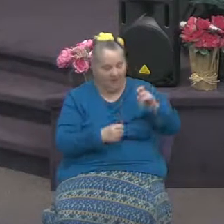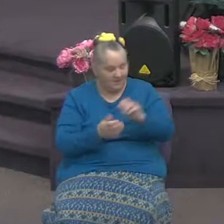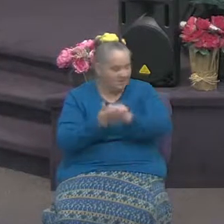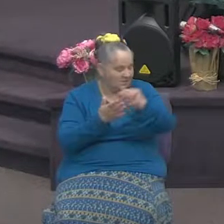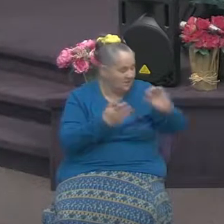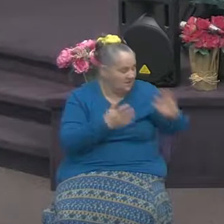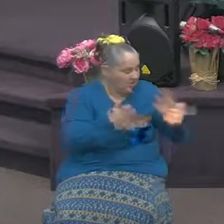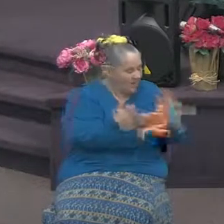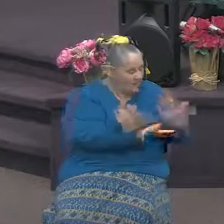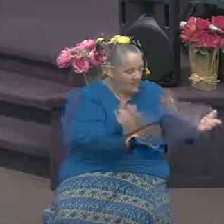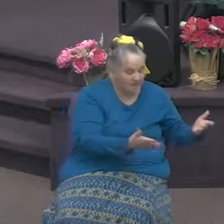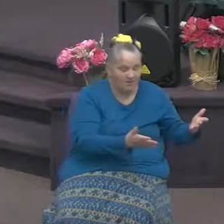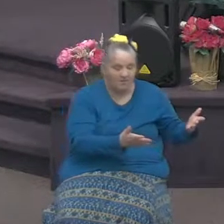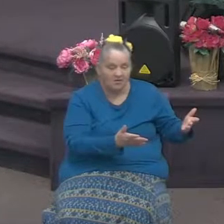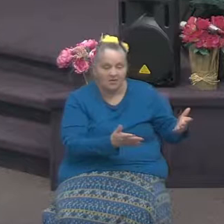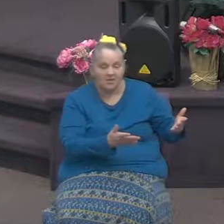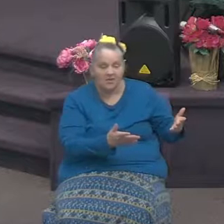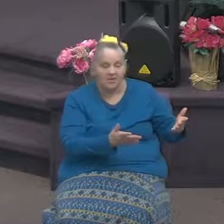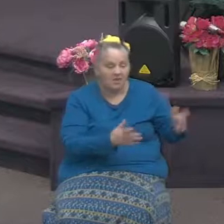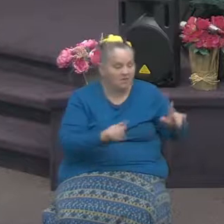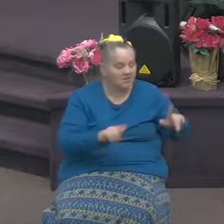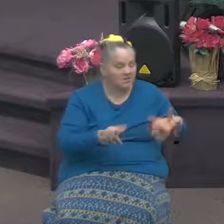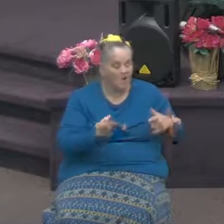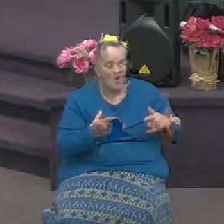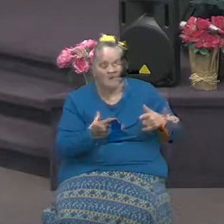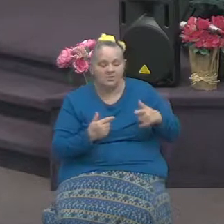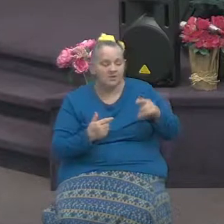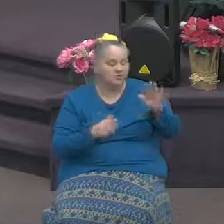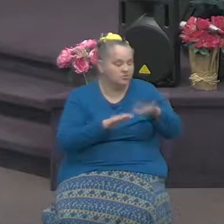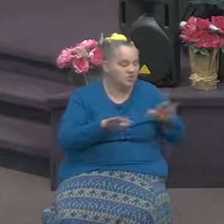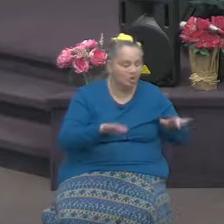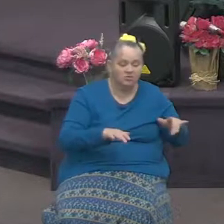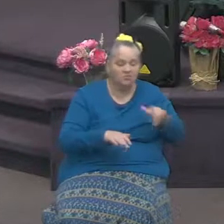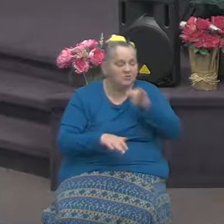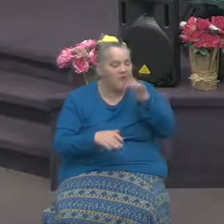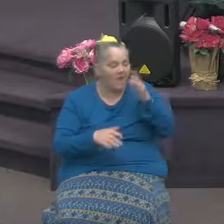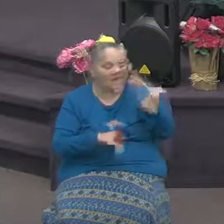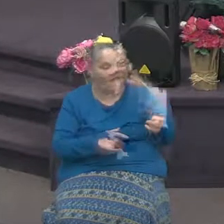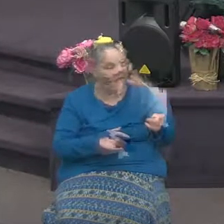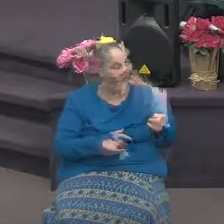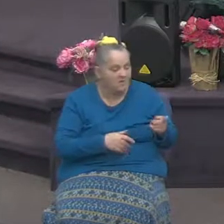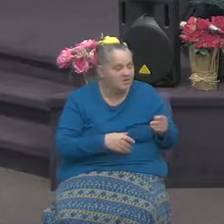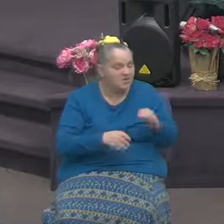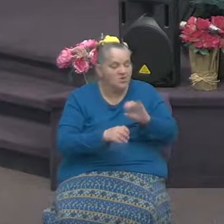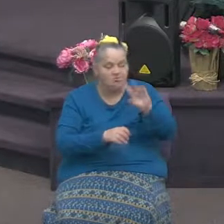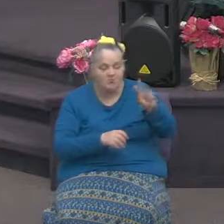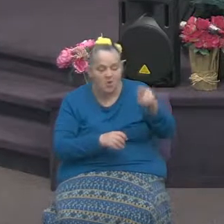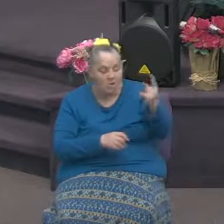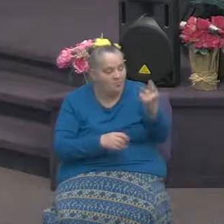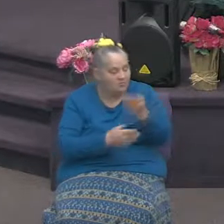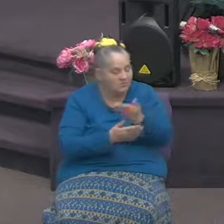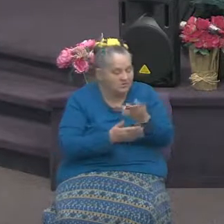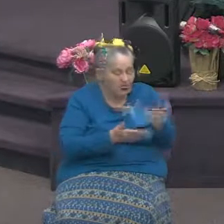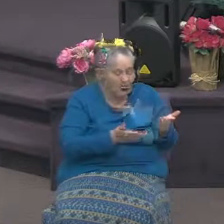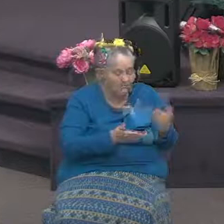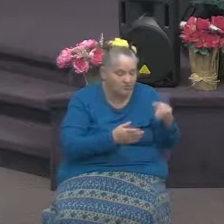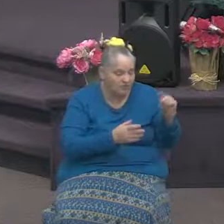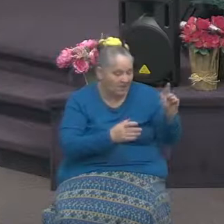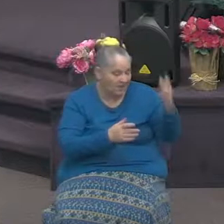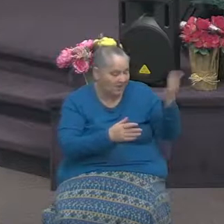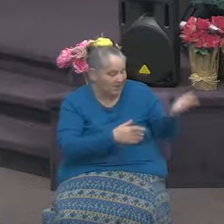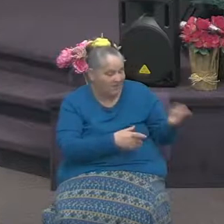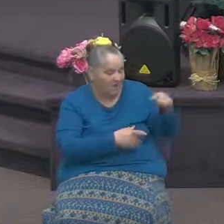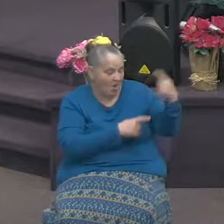everything else behind. His wife, Zipporah, was not there. His children were not there. Jethro was not there. It was him